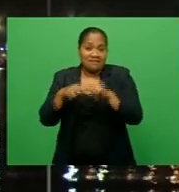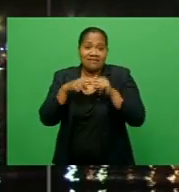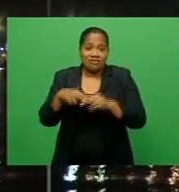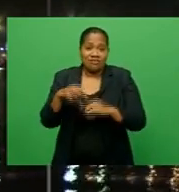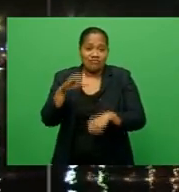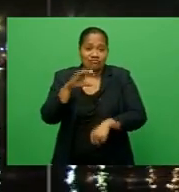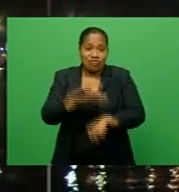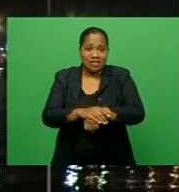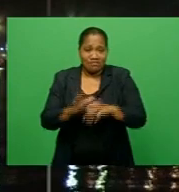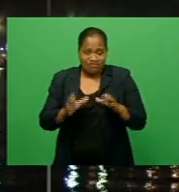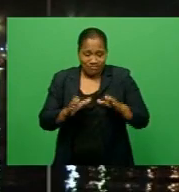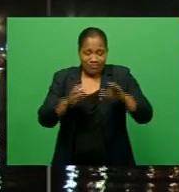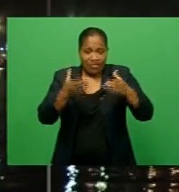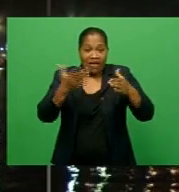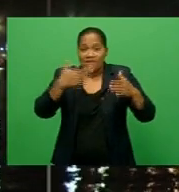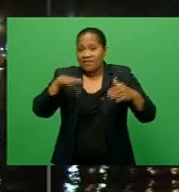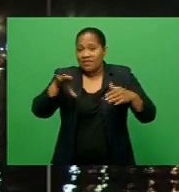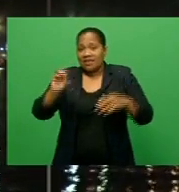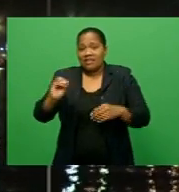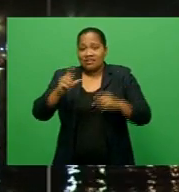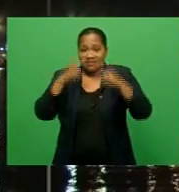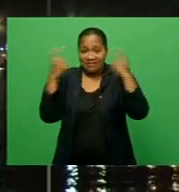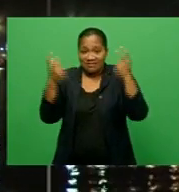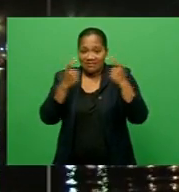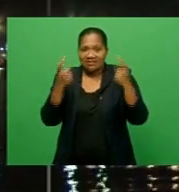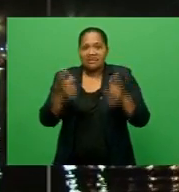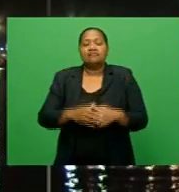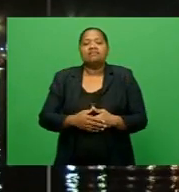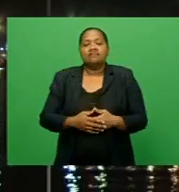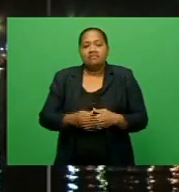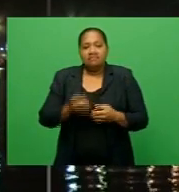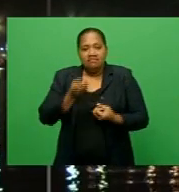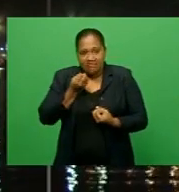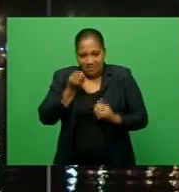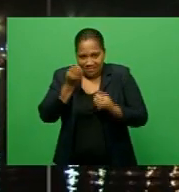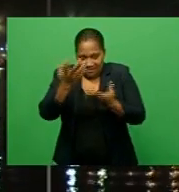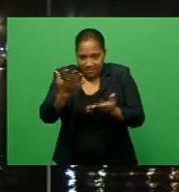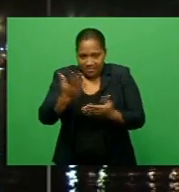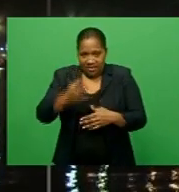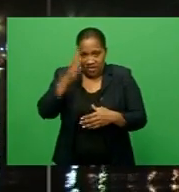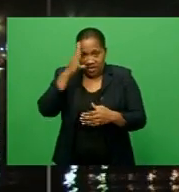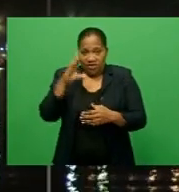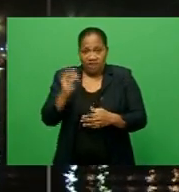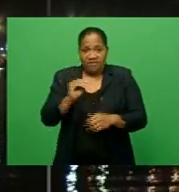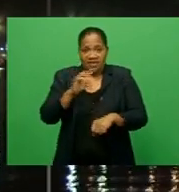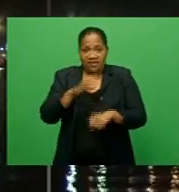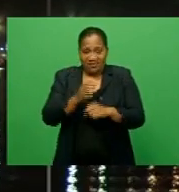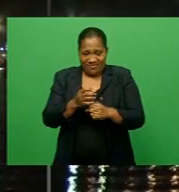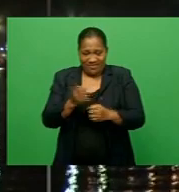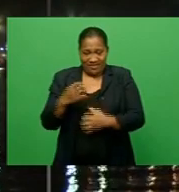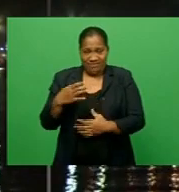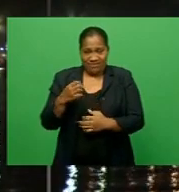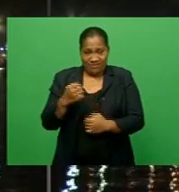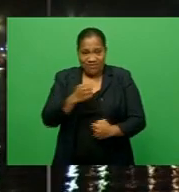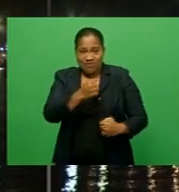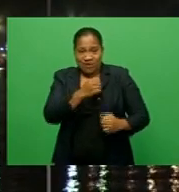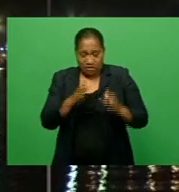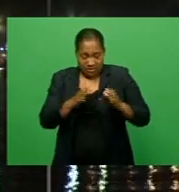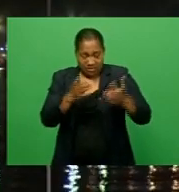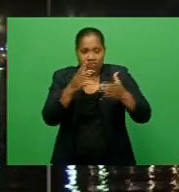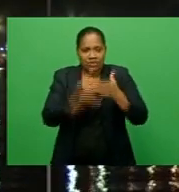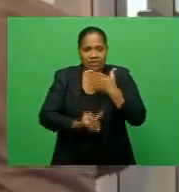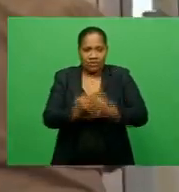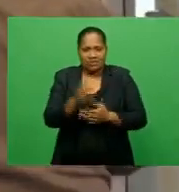commemorative ceremony of the head of state, highlighted that the head of the disciplined forces often goes unrecognized. Edwin Nunn